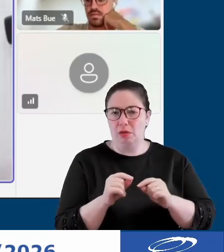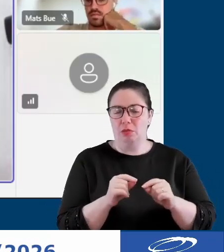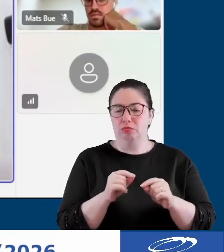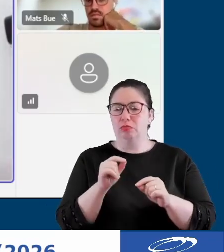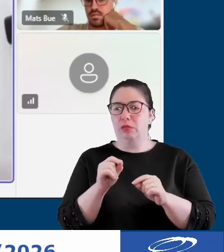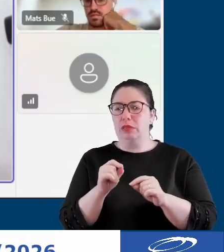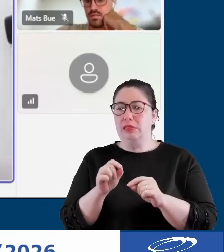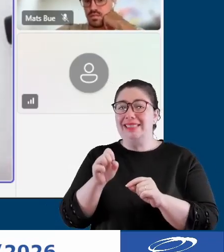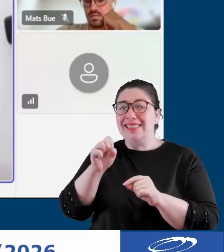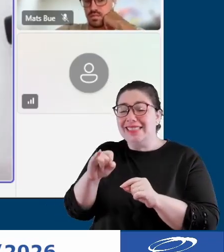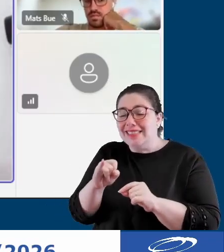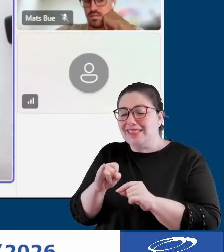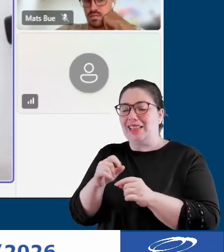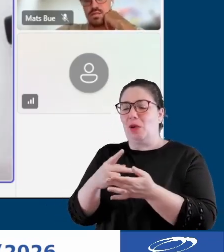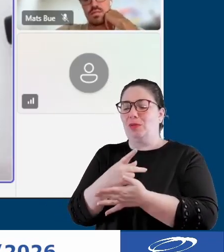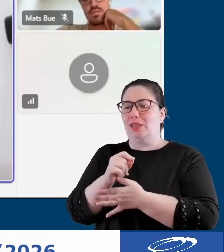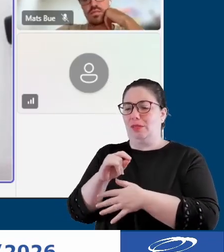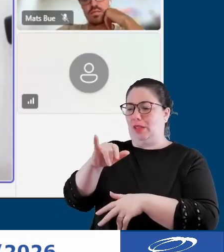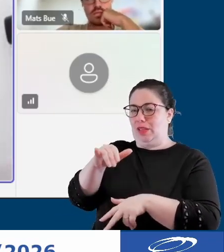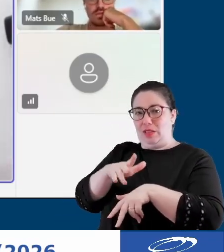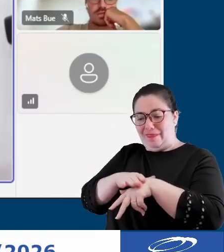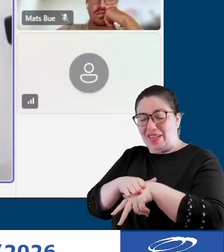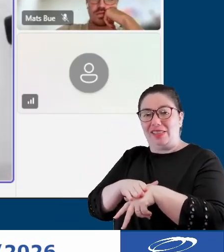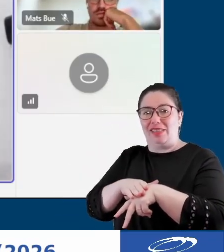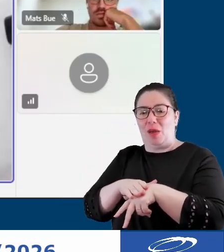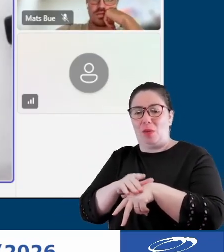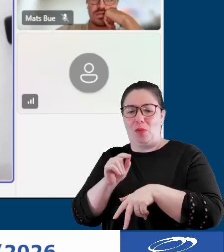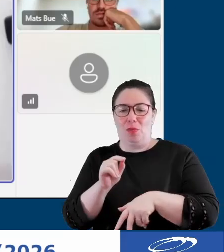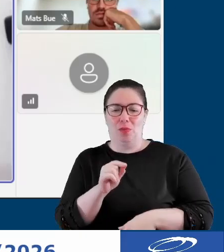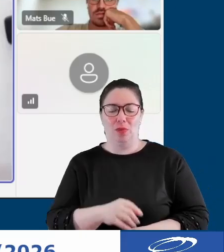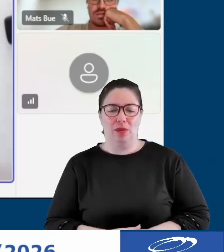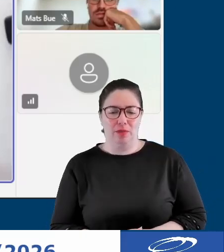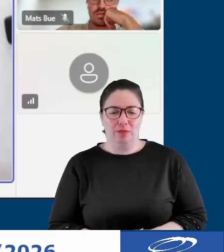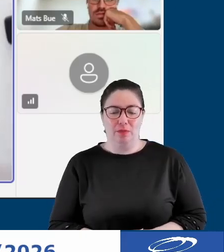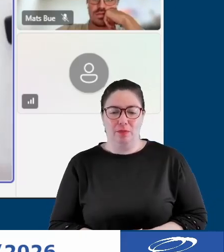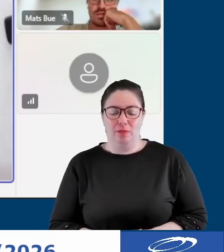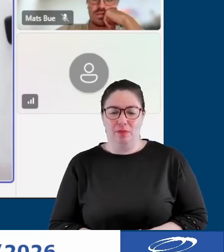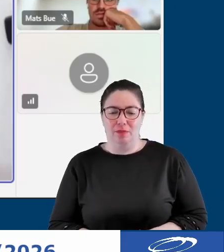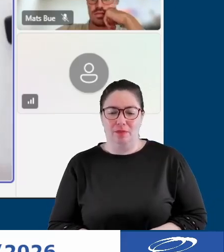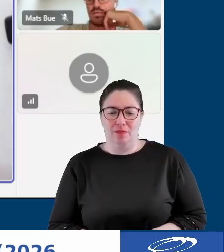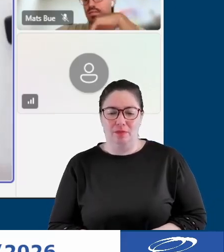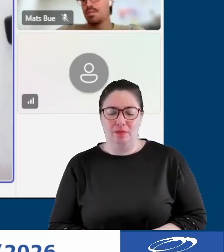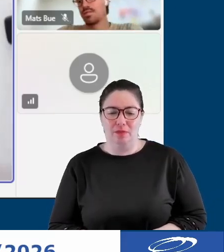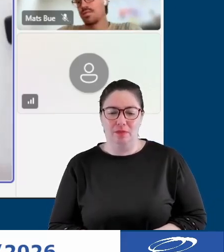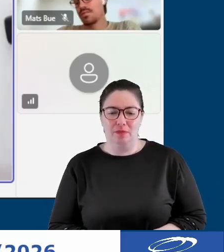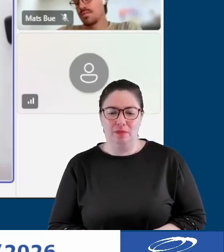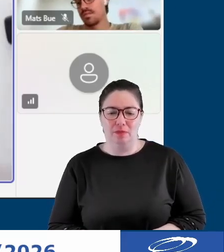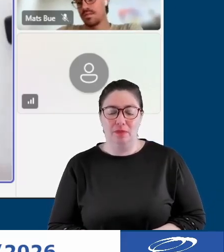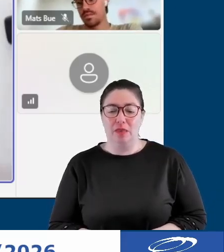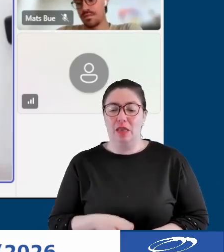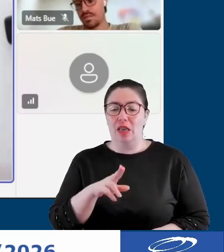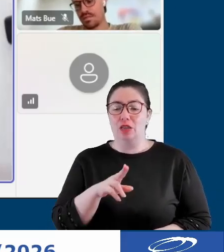very attractive to just throw some Vanco powder over the implants or over the